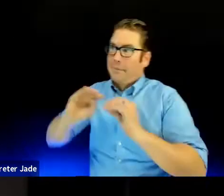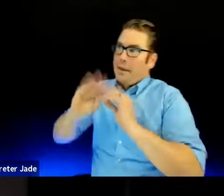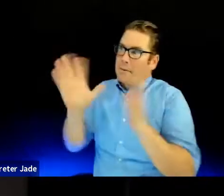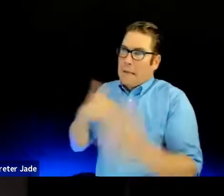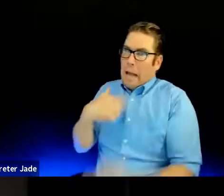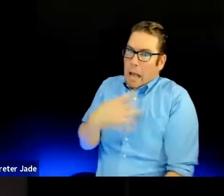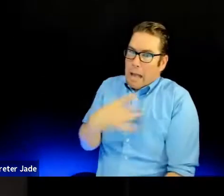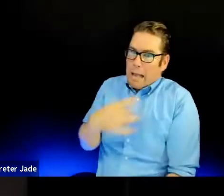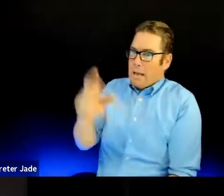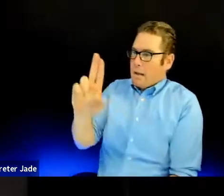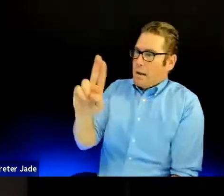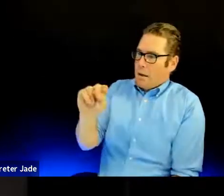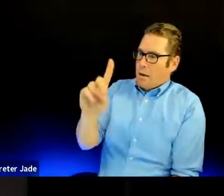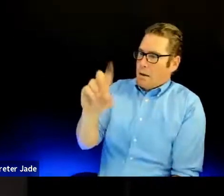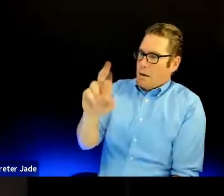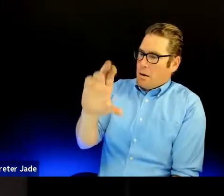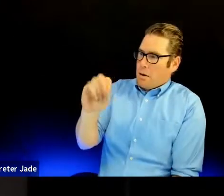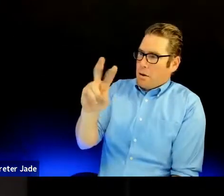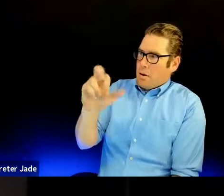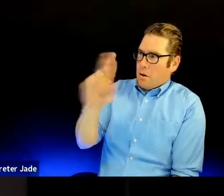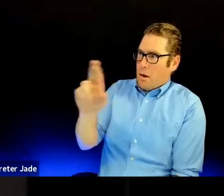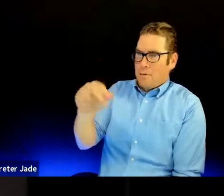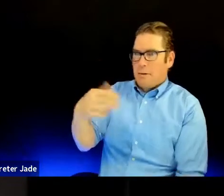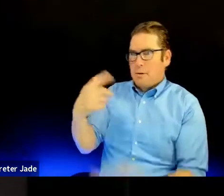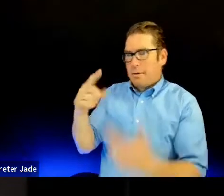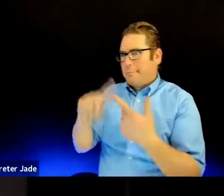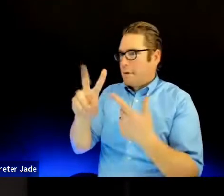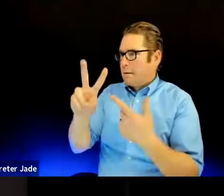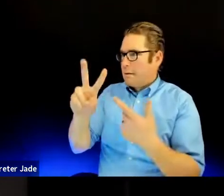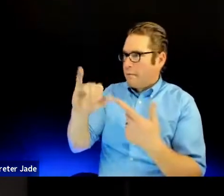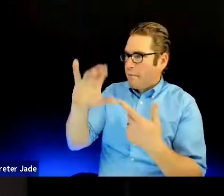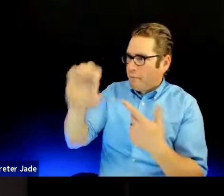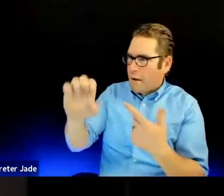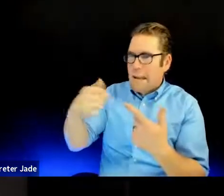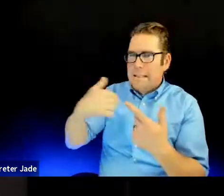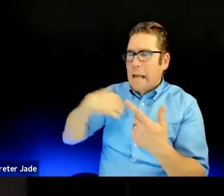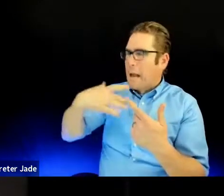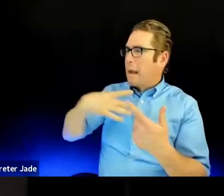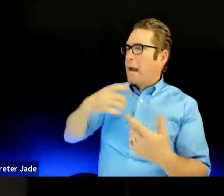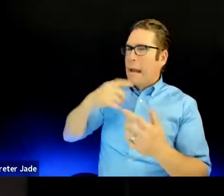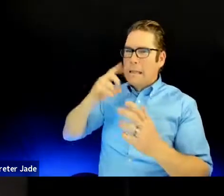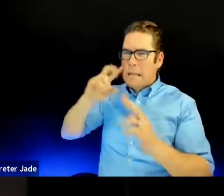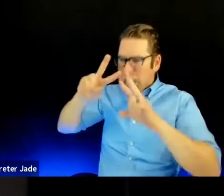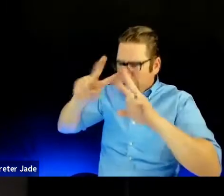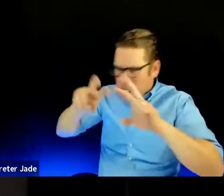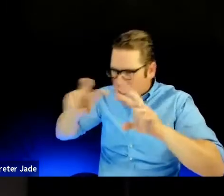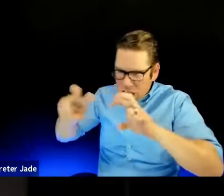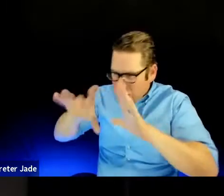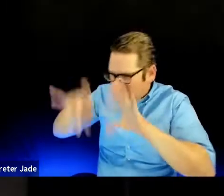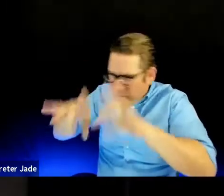unit, which is organized crime. I like, you know, digging and digging and digging and digging. So if you're into